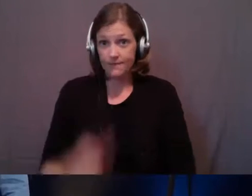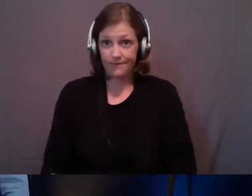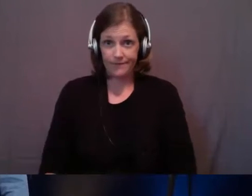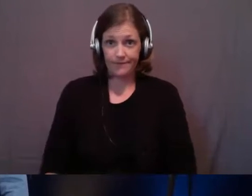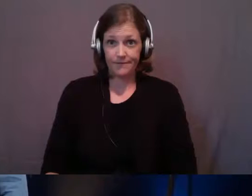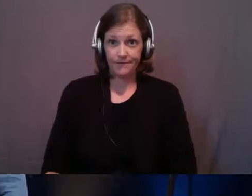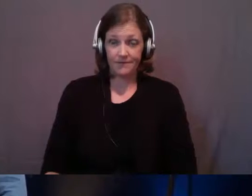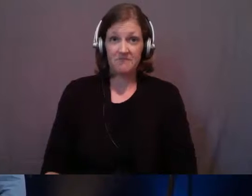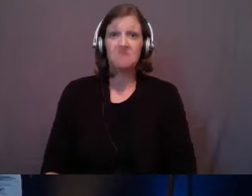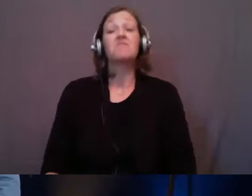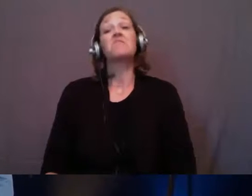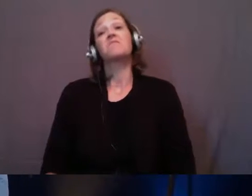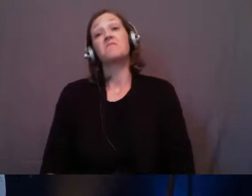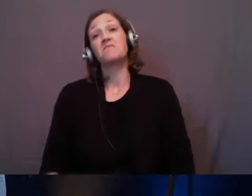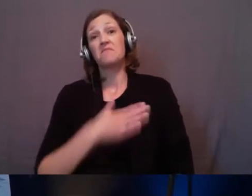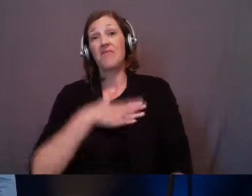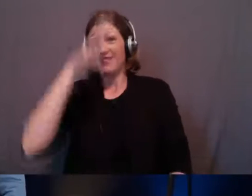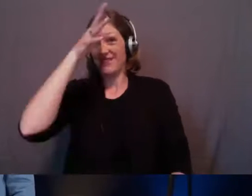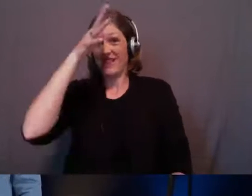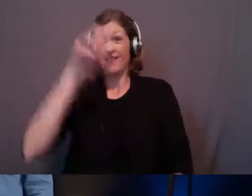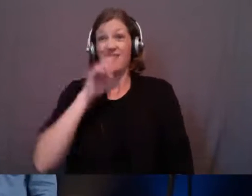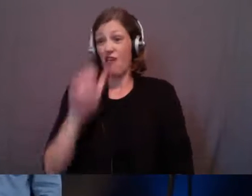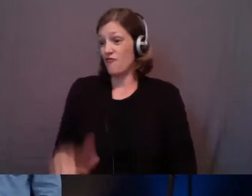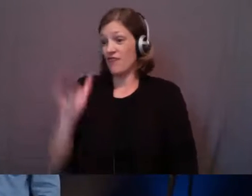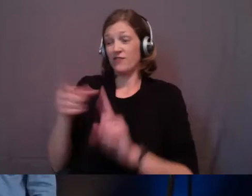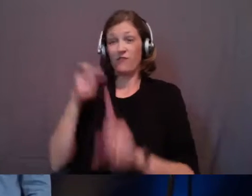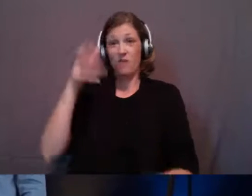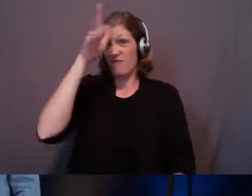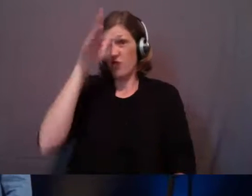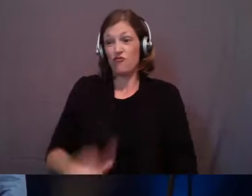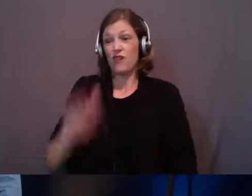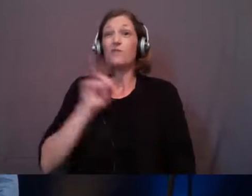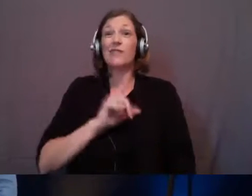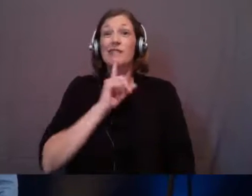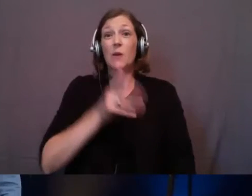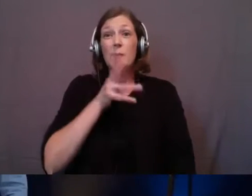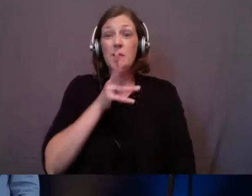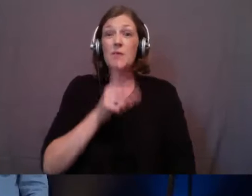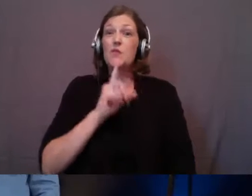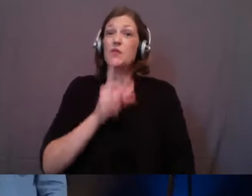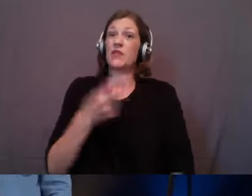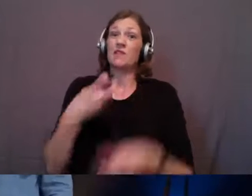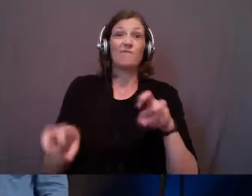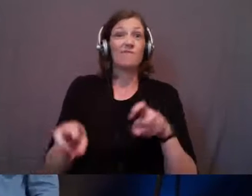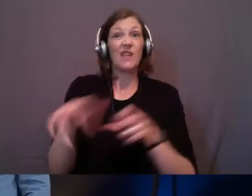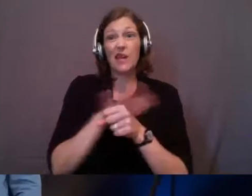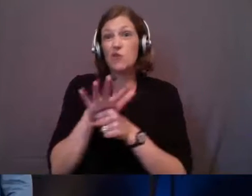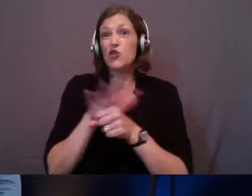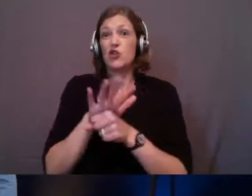And my dad wasn't raised by his father. He was raised by a single mom. He was raised in a really rough neighborhood. My